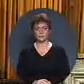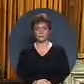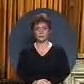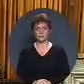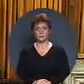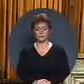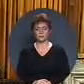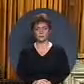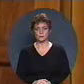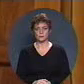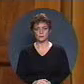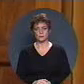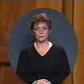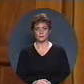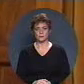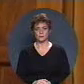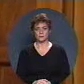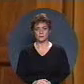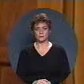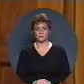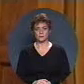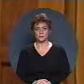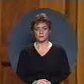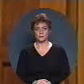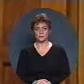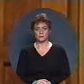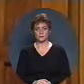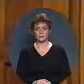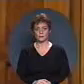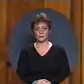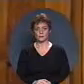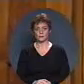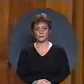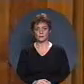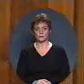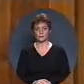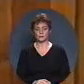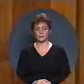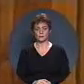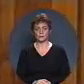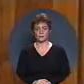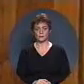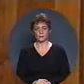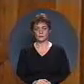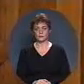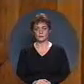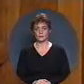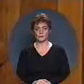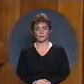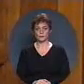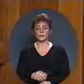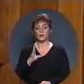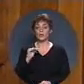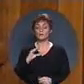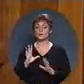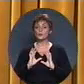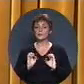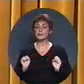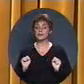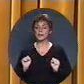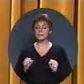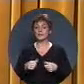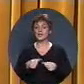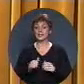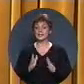Nipissing Pembroke. Mr. Speaker, the constituents of Renfrew Nipissing Pembroke do not want U.S. pedophiles freely walking Canadian